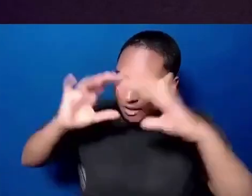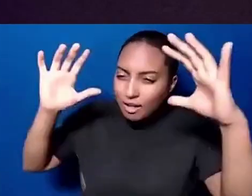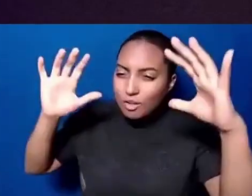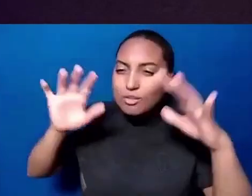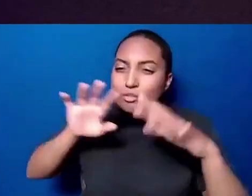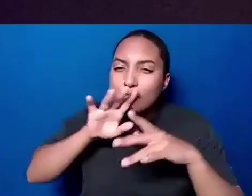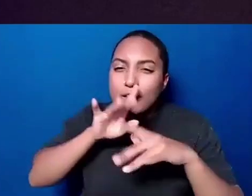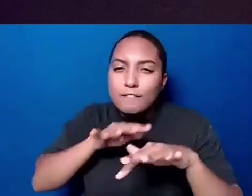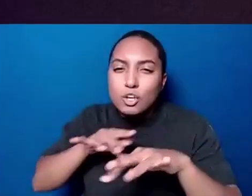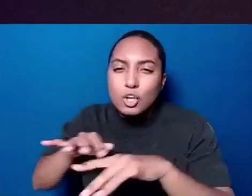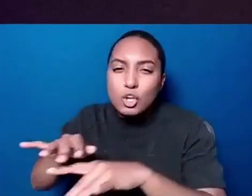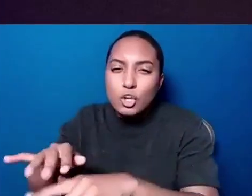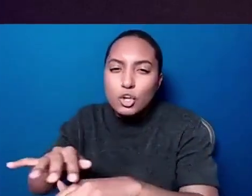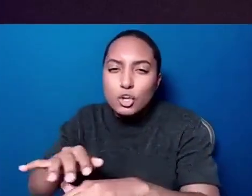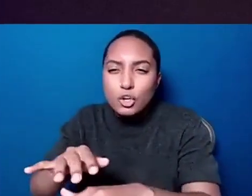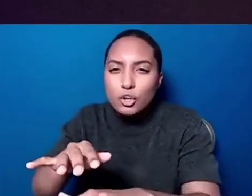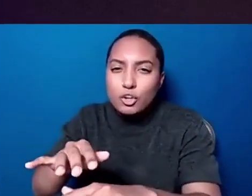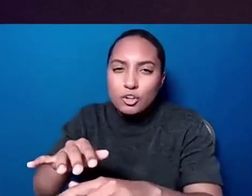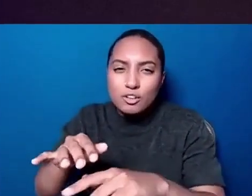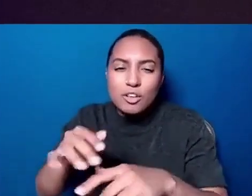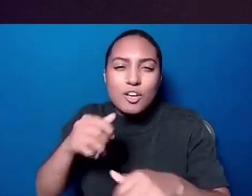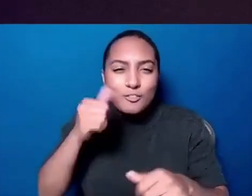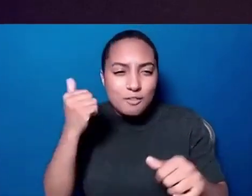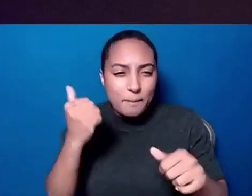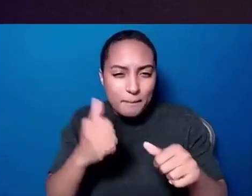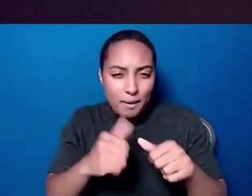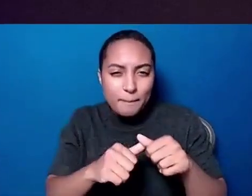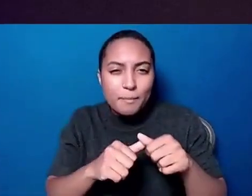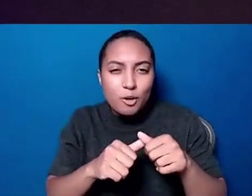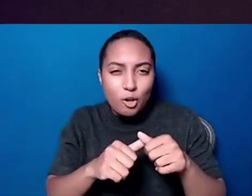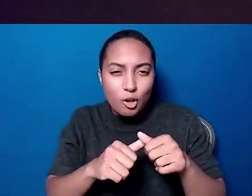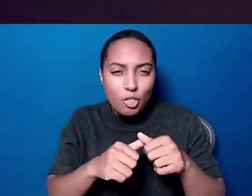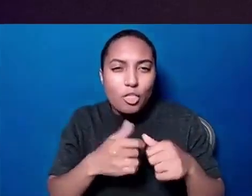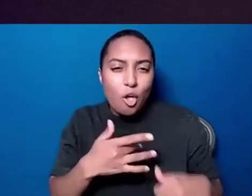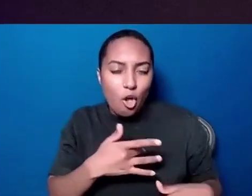heart, this incredible